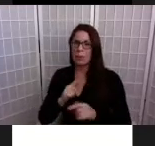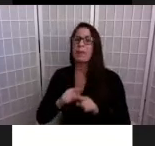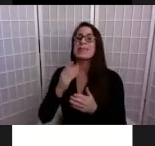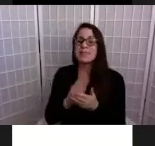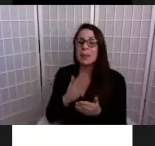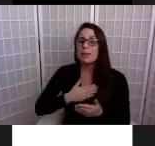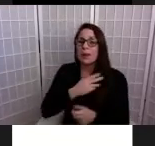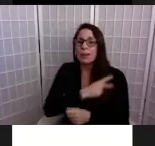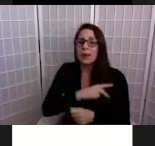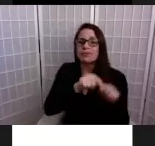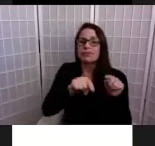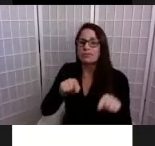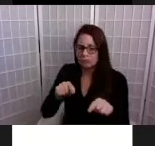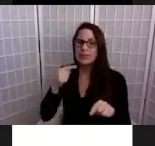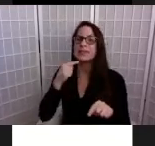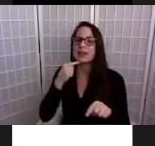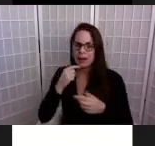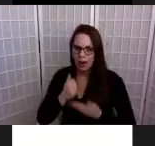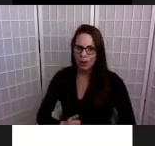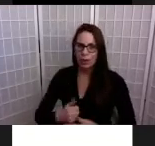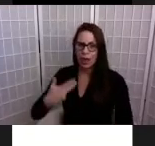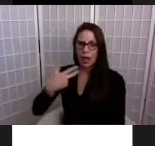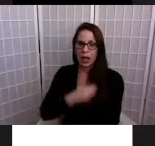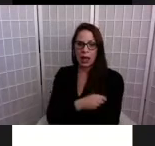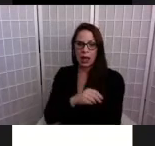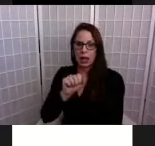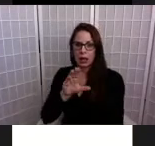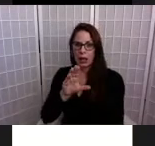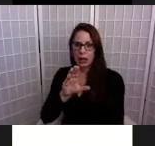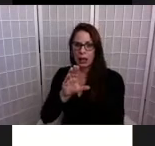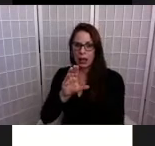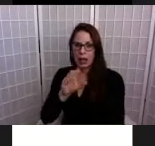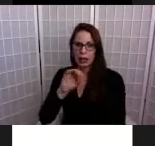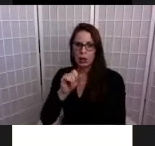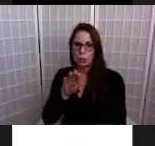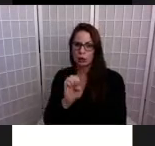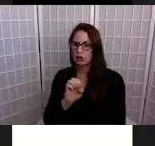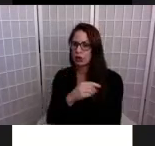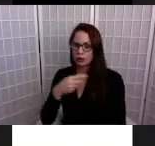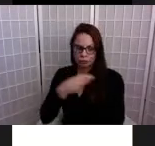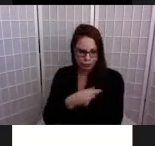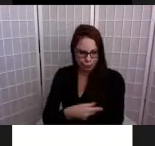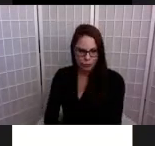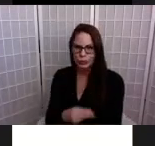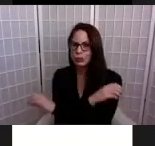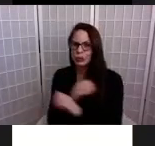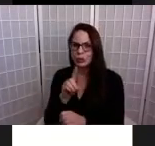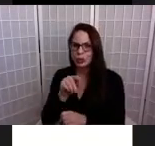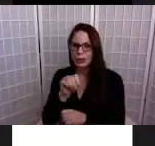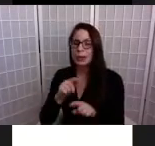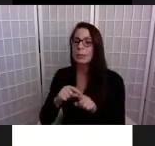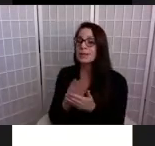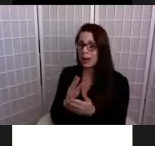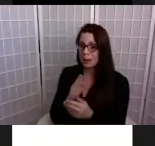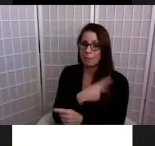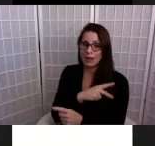helpful. Acupuncture, again, no data, but I've had a few patients tell me that it makes them feel better. I,